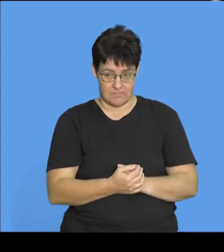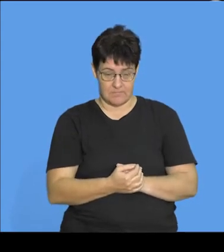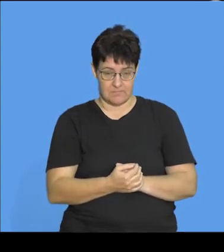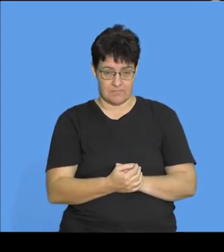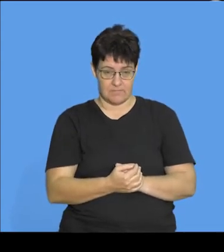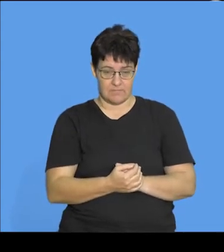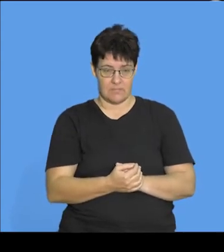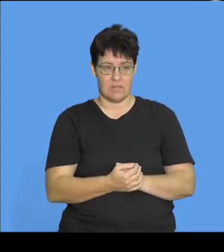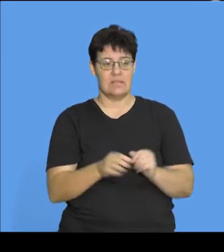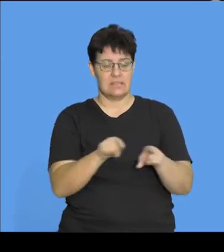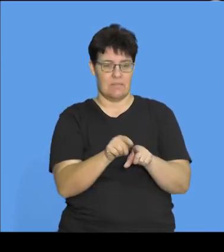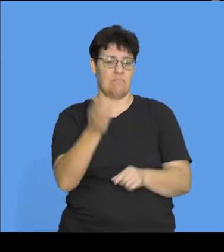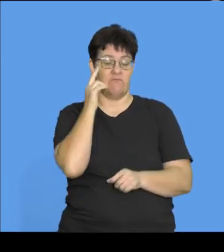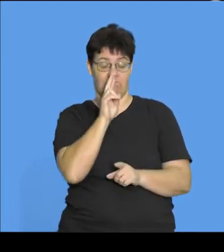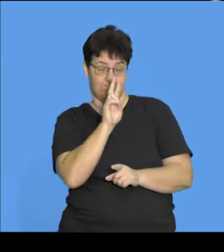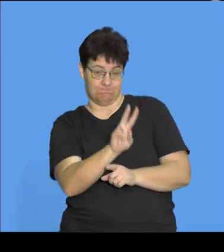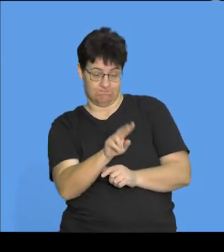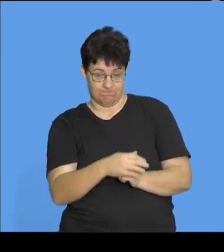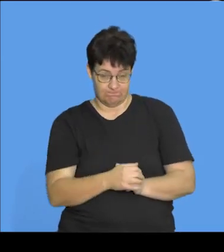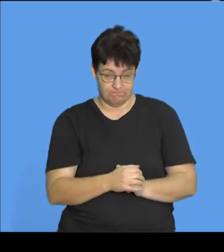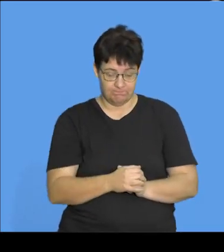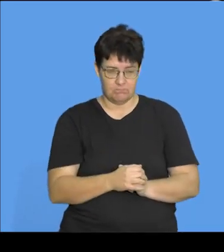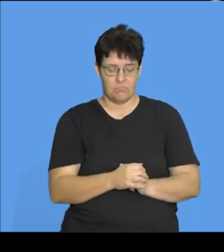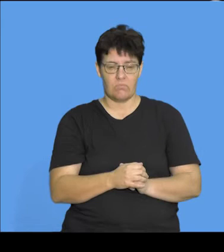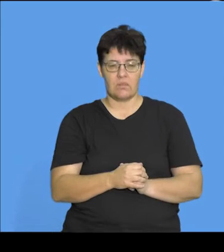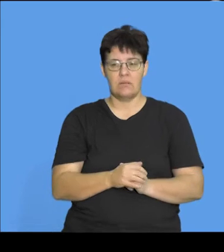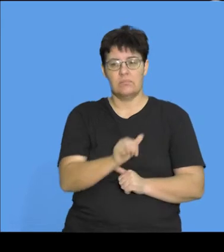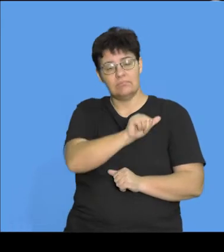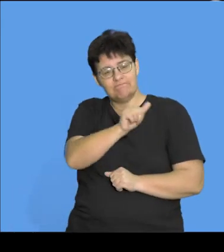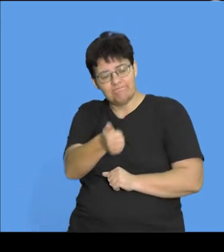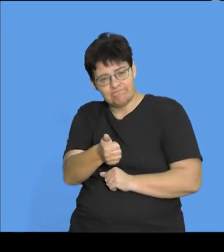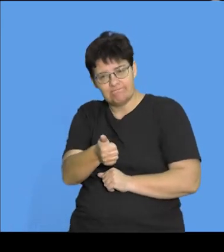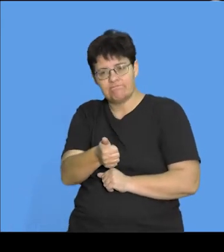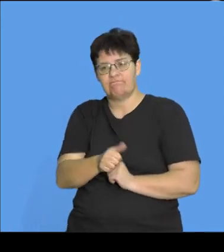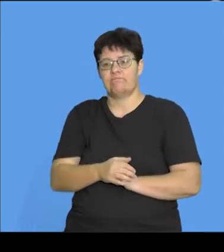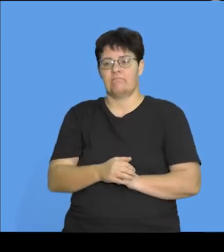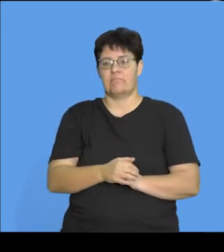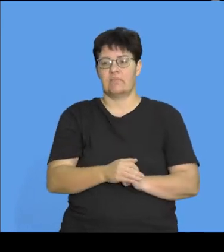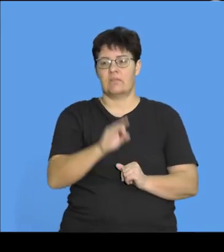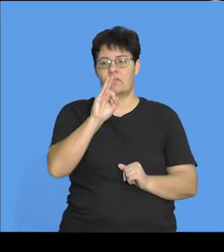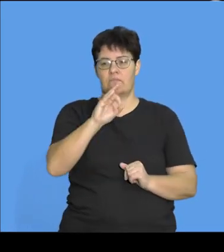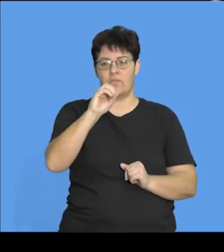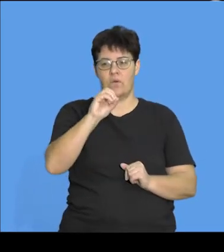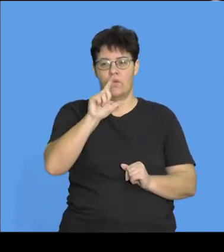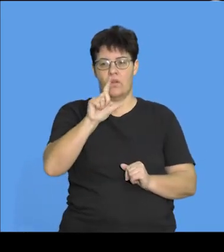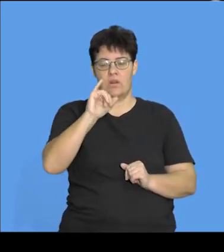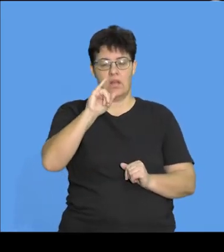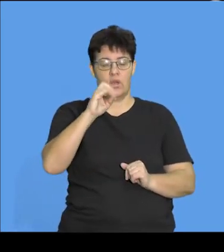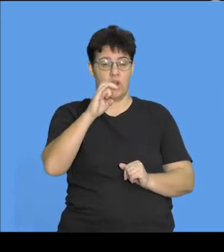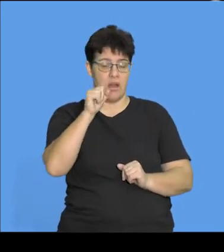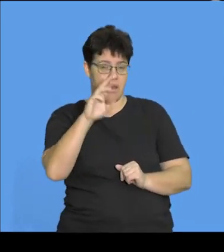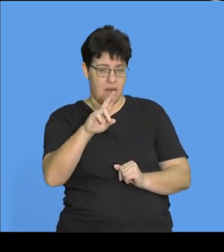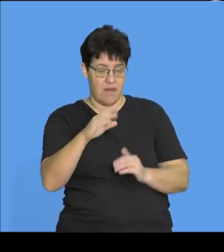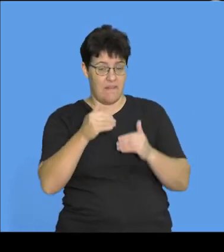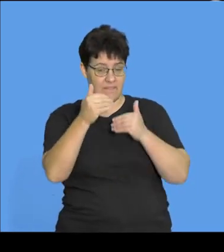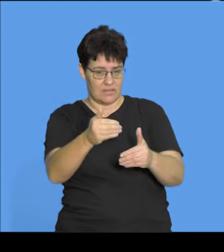would see here. If we look at the next phase, the follicular phase, this again goes back to the development of